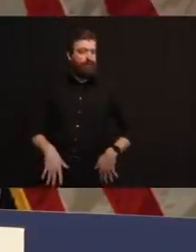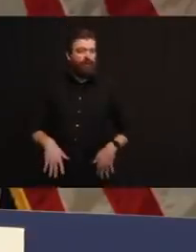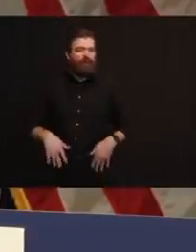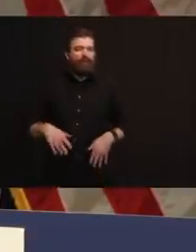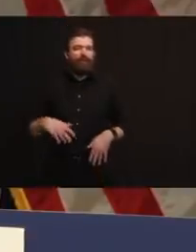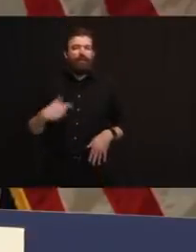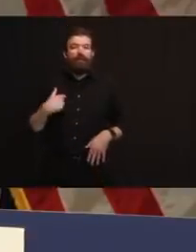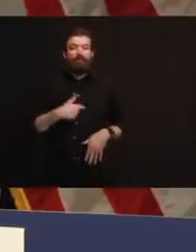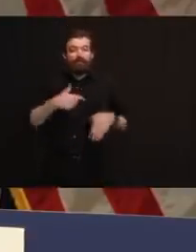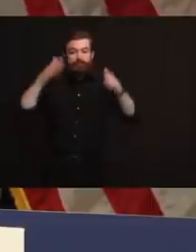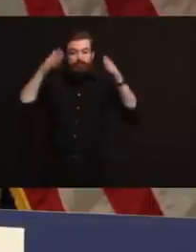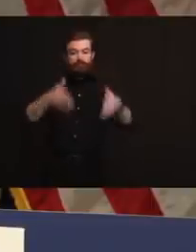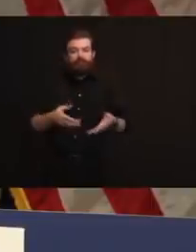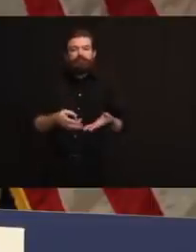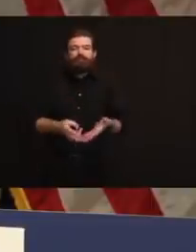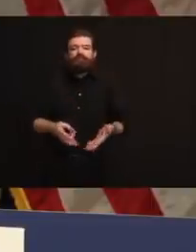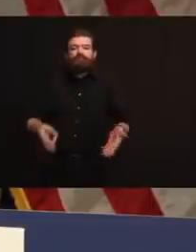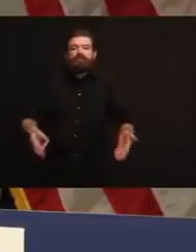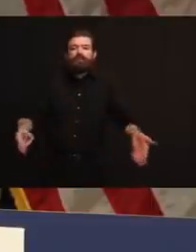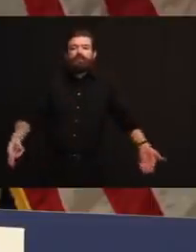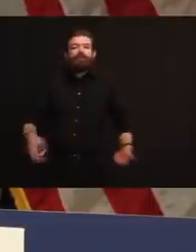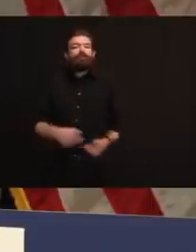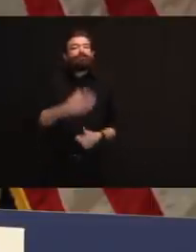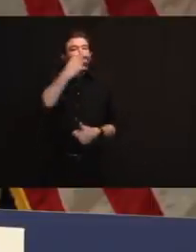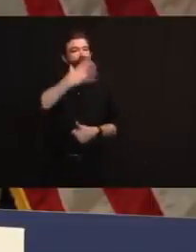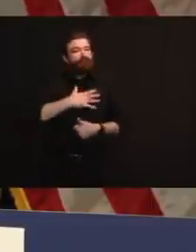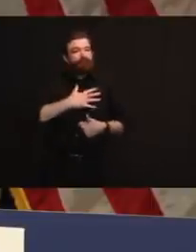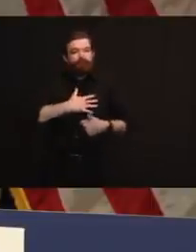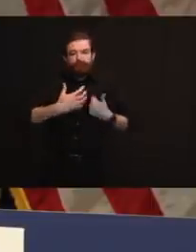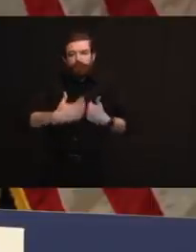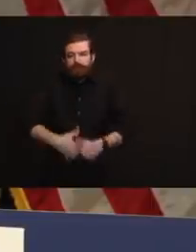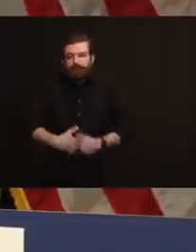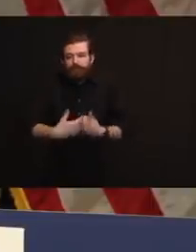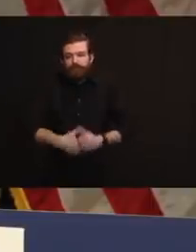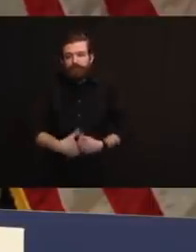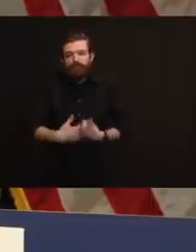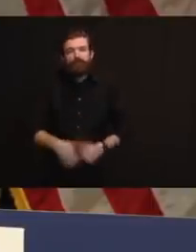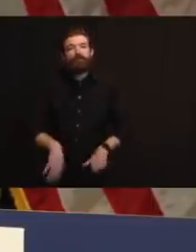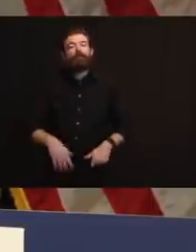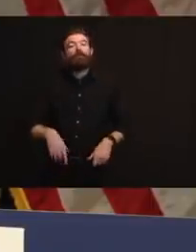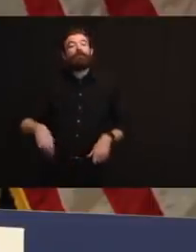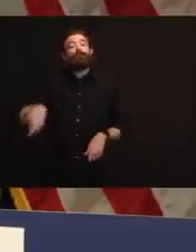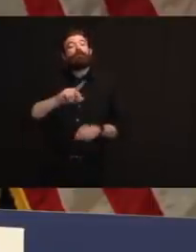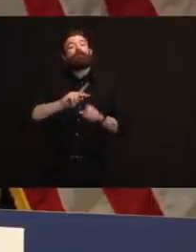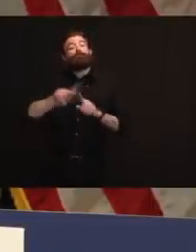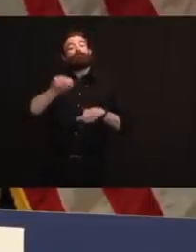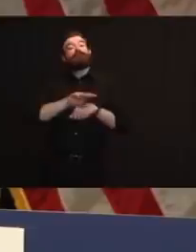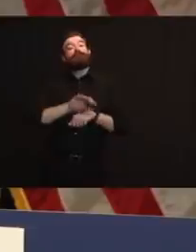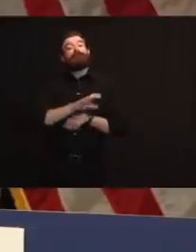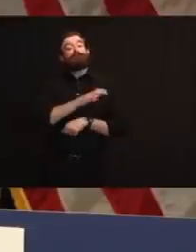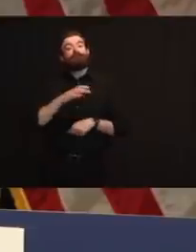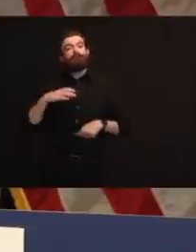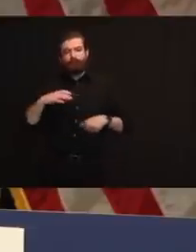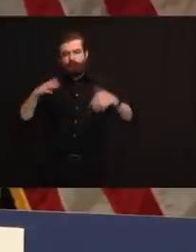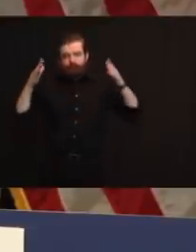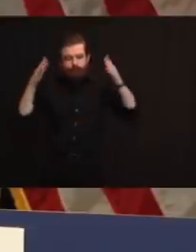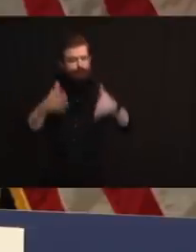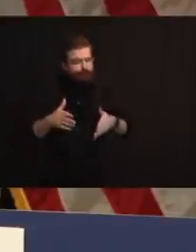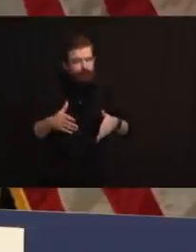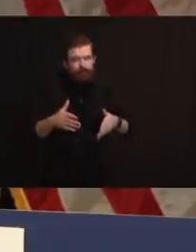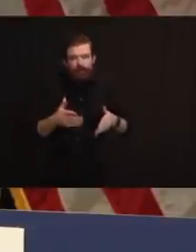particular ventilators. So the focus of the Professional Advisory Committee early on was really allocation of scarce resources, in